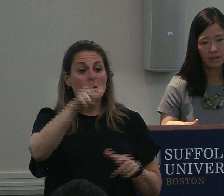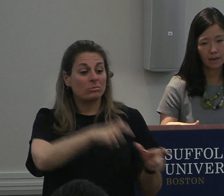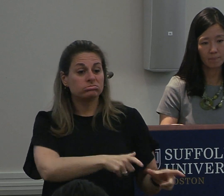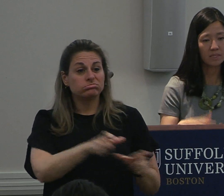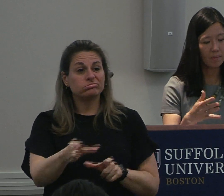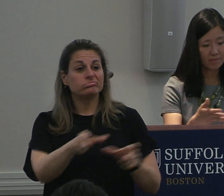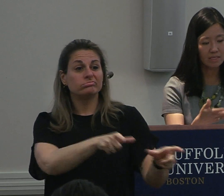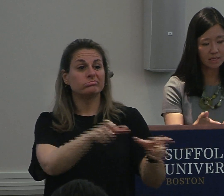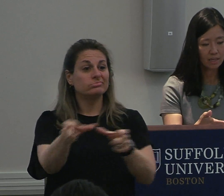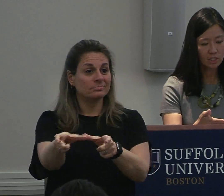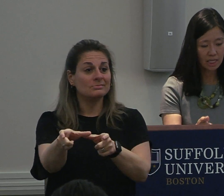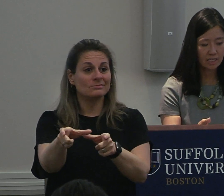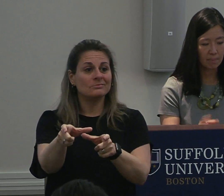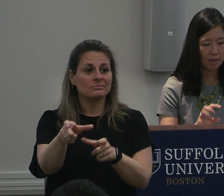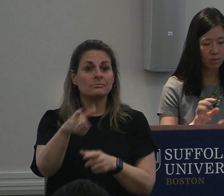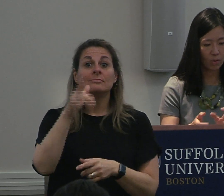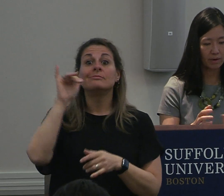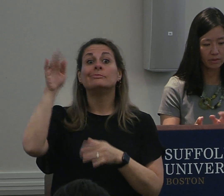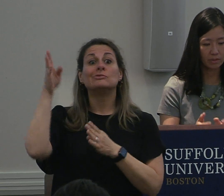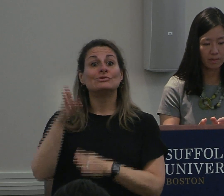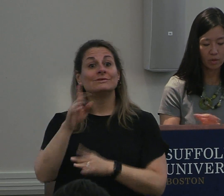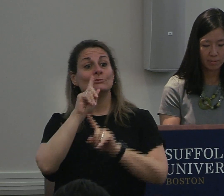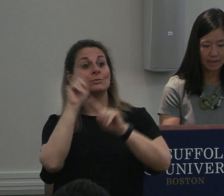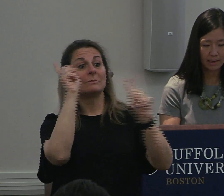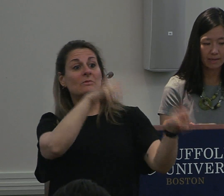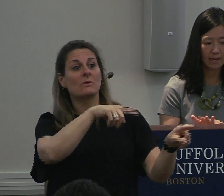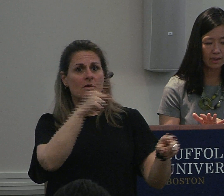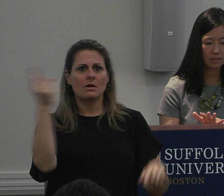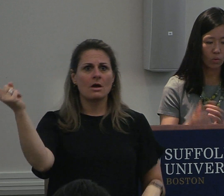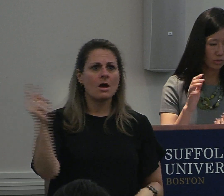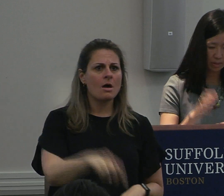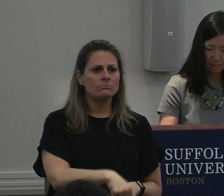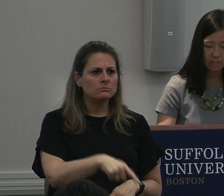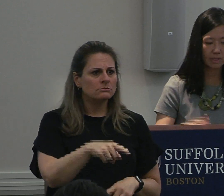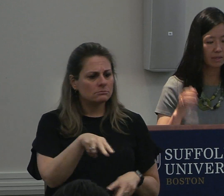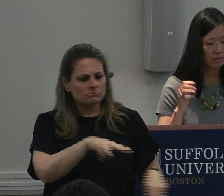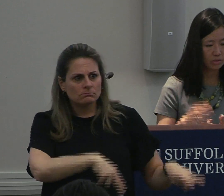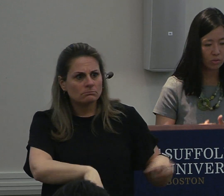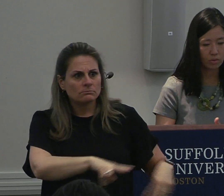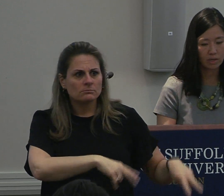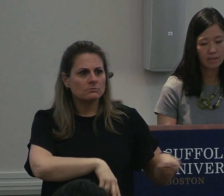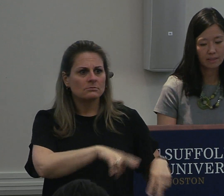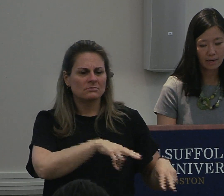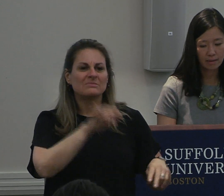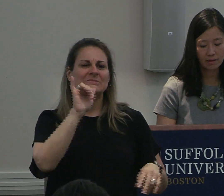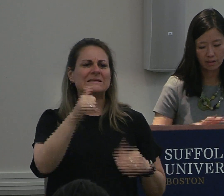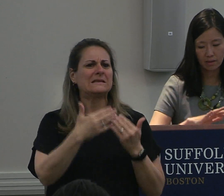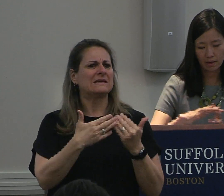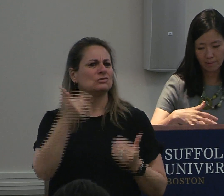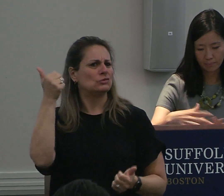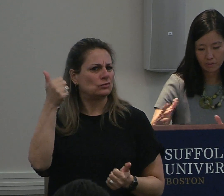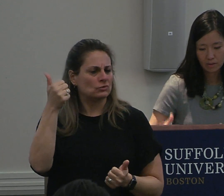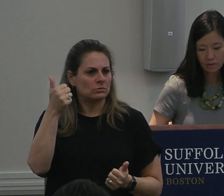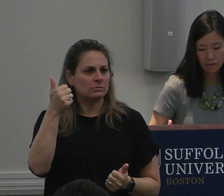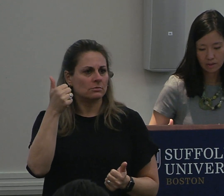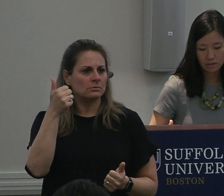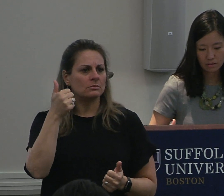area. Some of these changes that might require a little bit more planning and ordering materials or getting